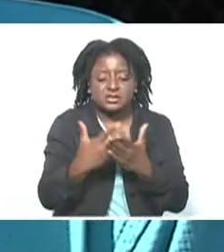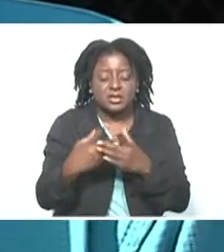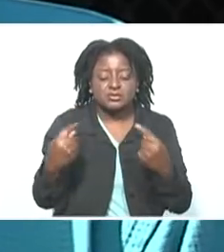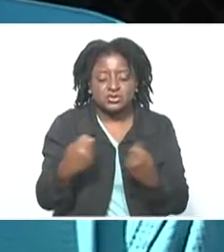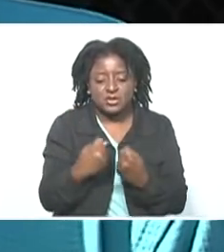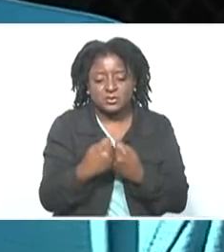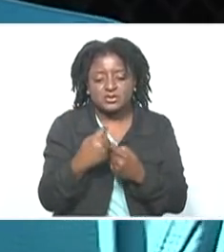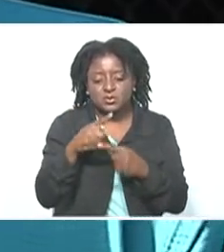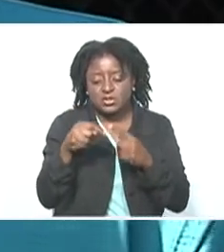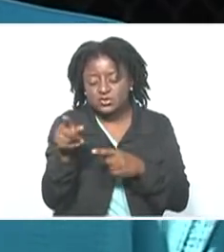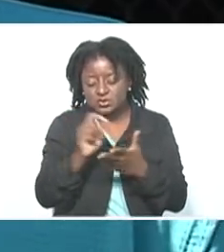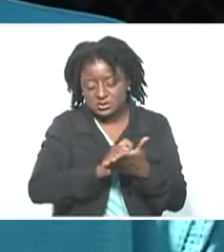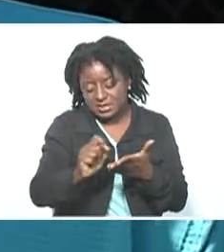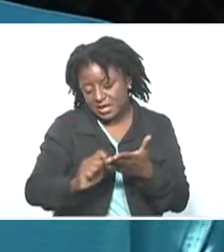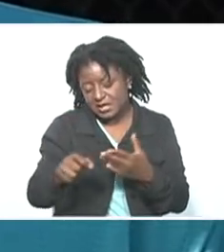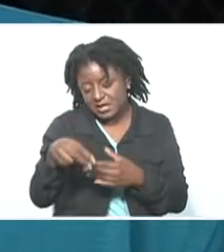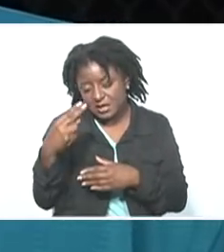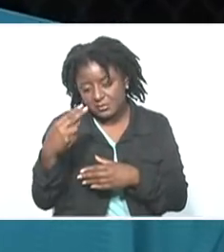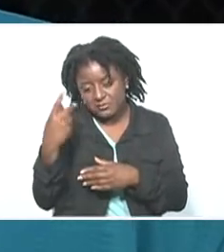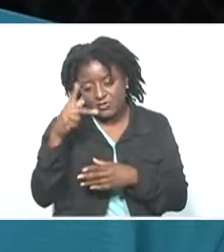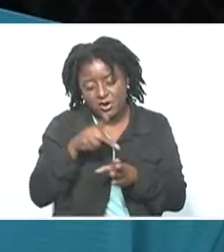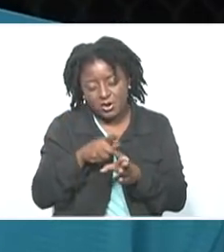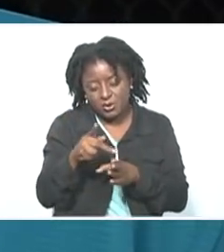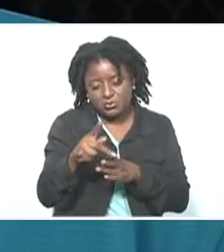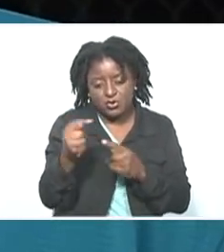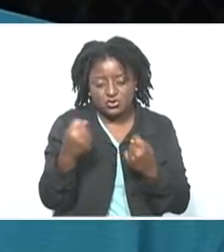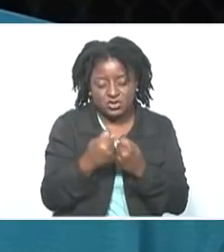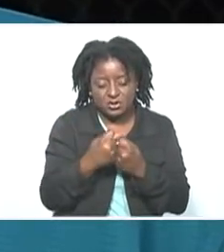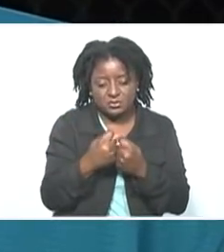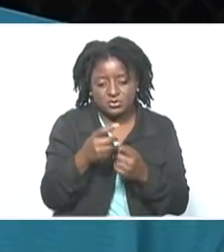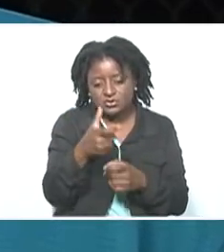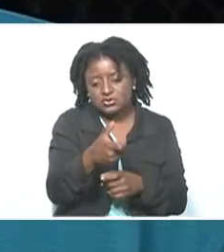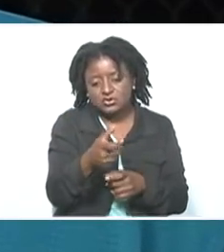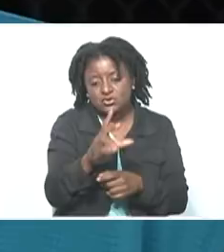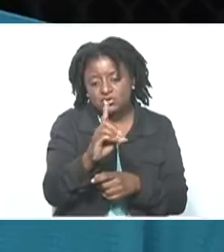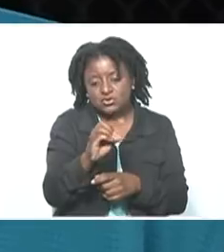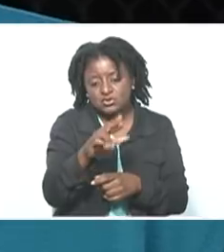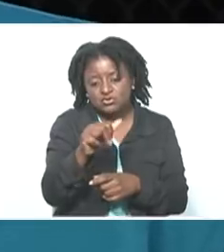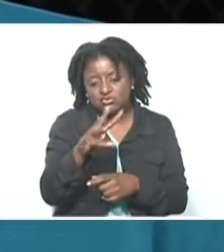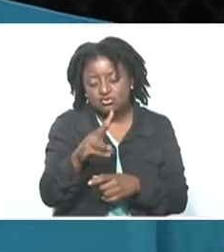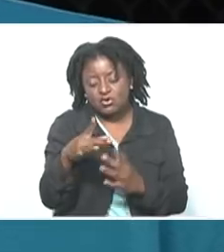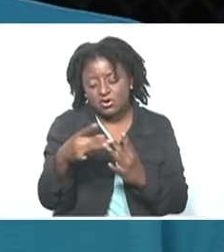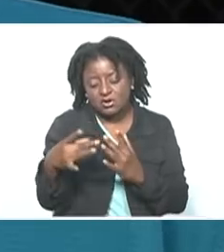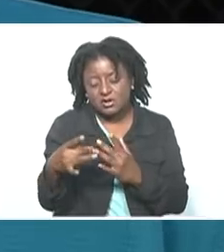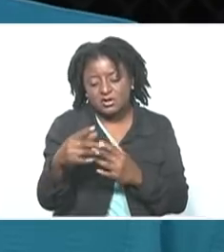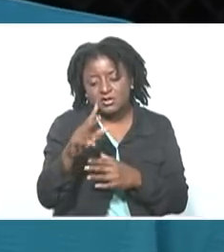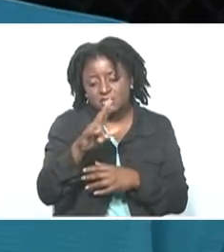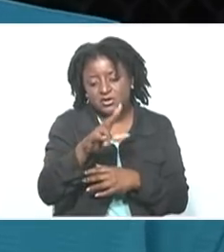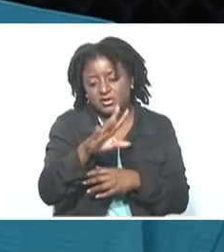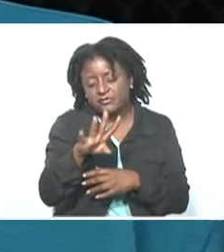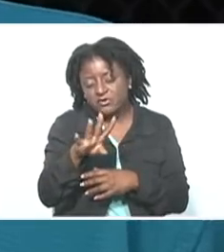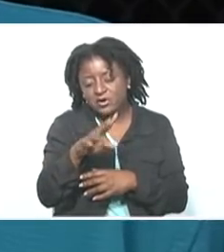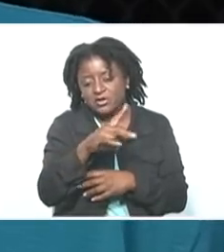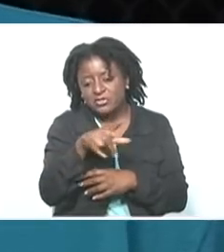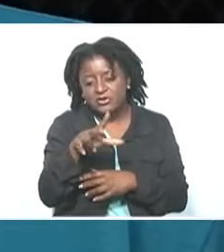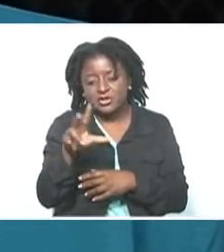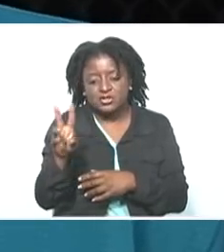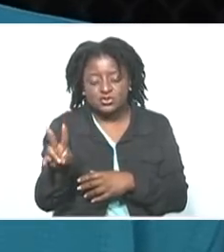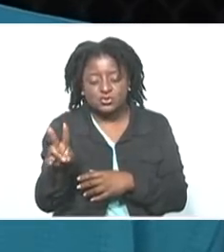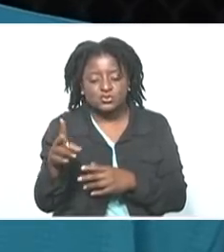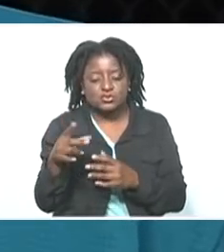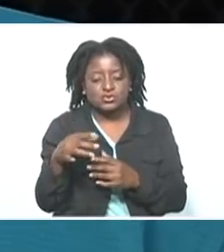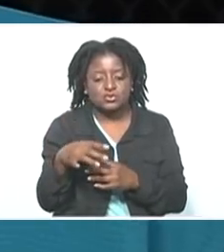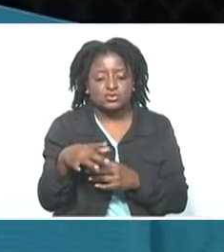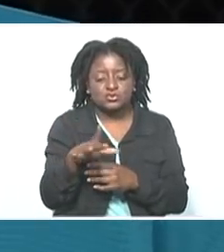on the pro circuit, the draws are maybe 32 draw, so only the top 32 highest